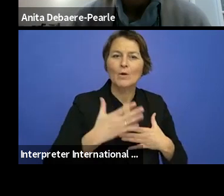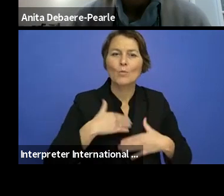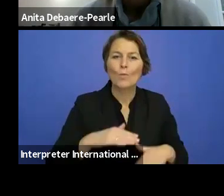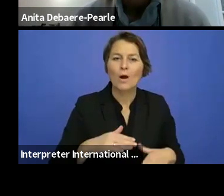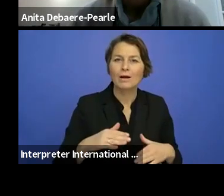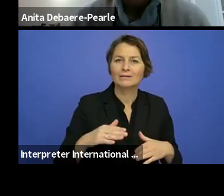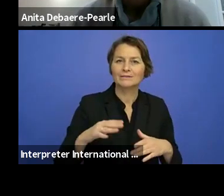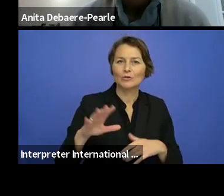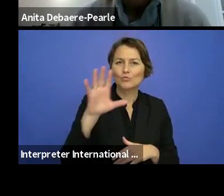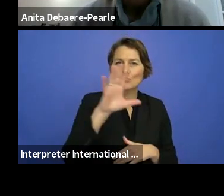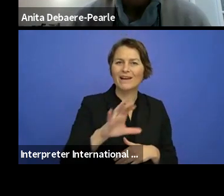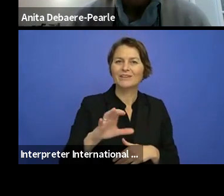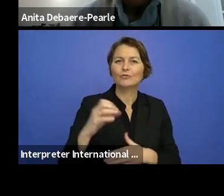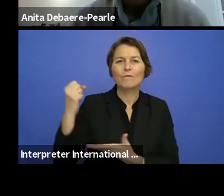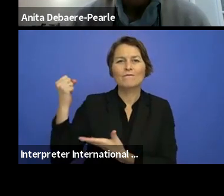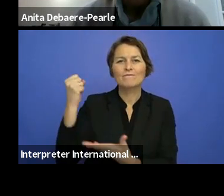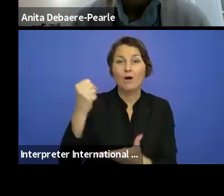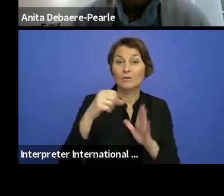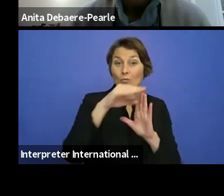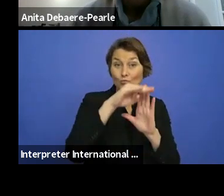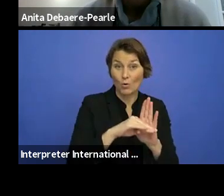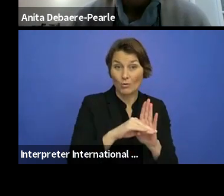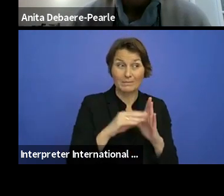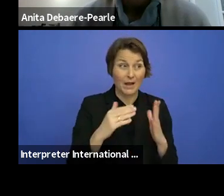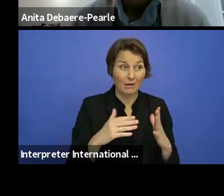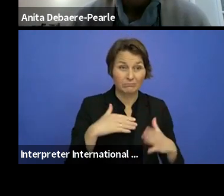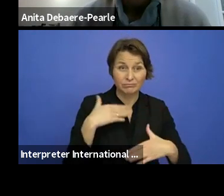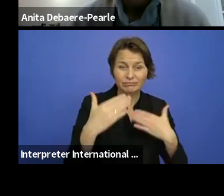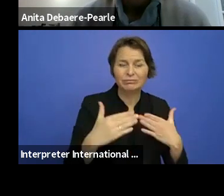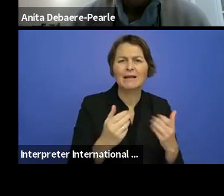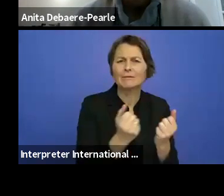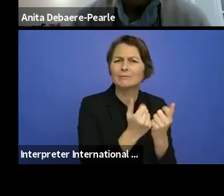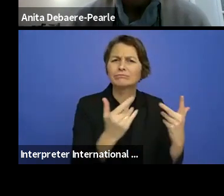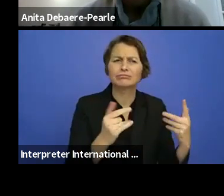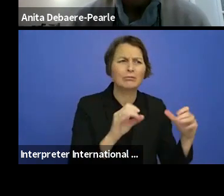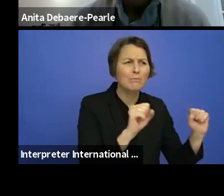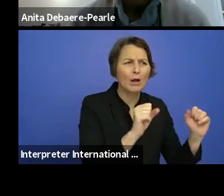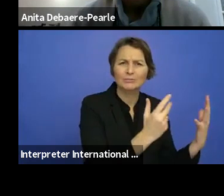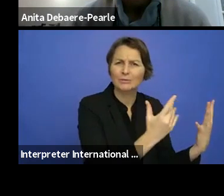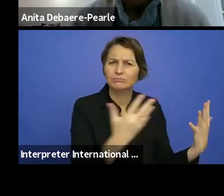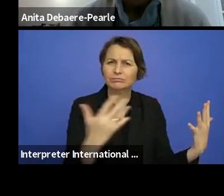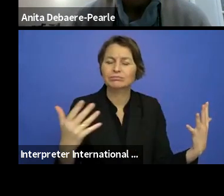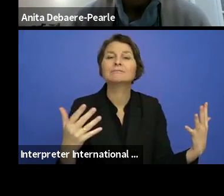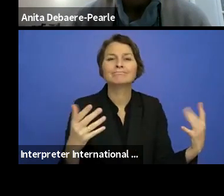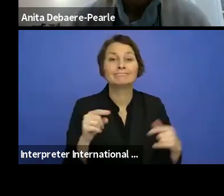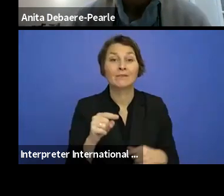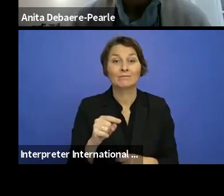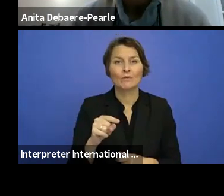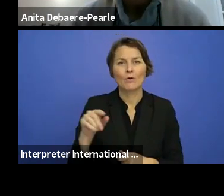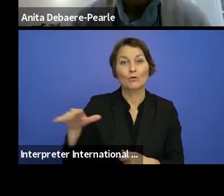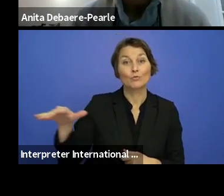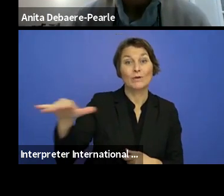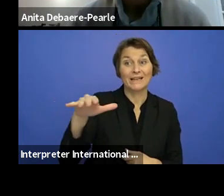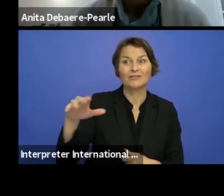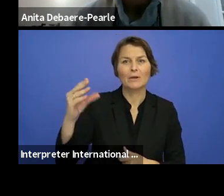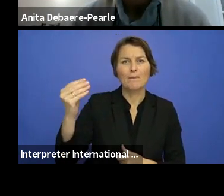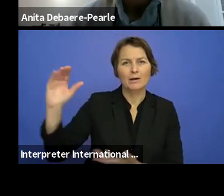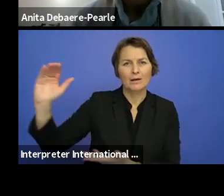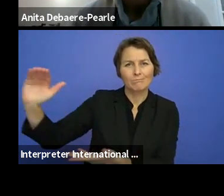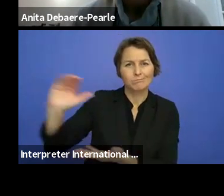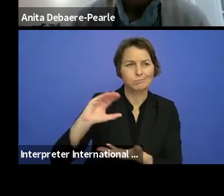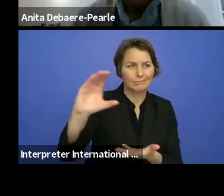and there is this possibility to get money from the region, and that's very important